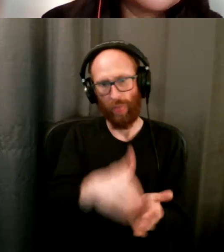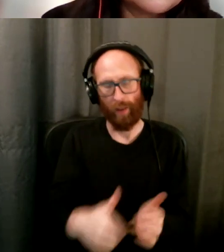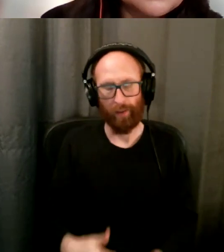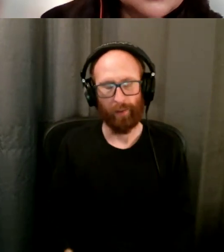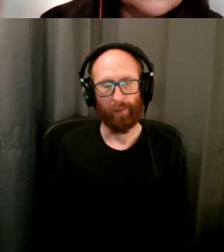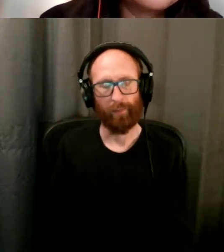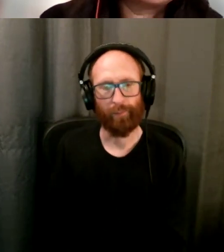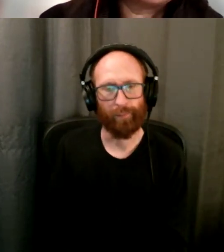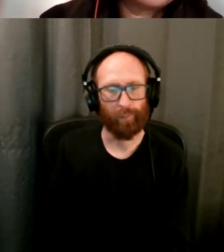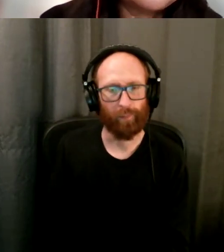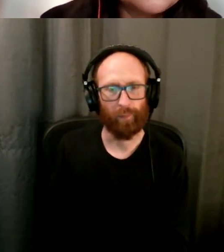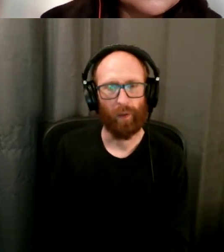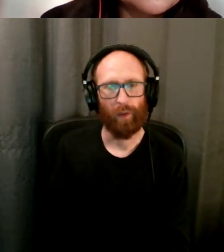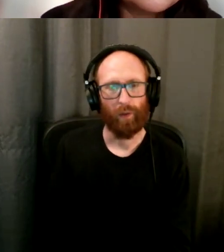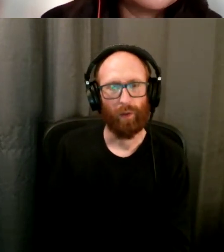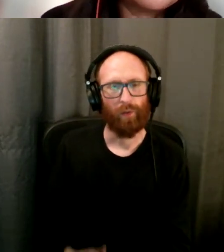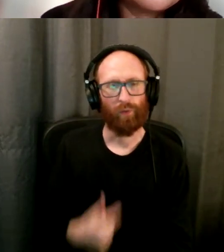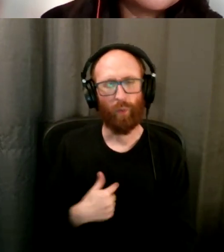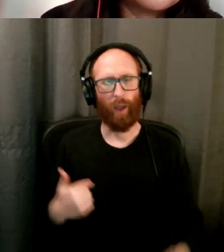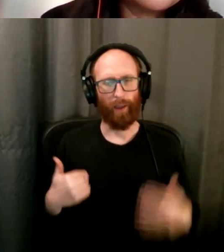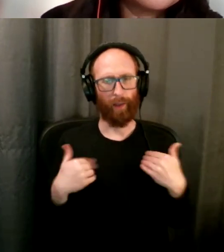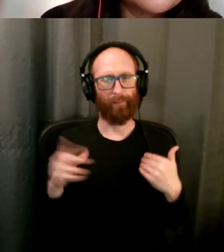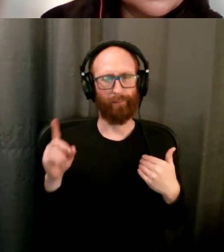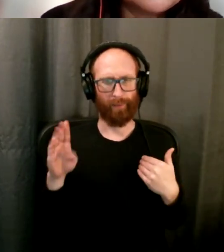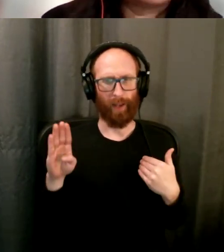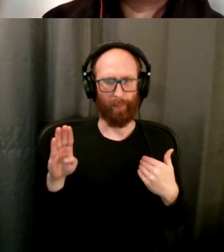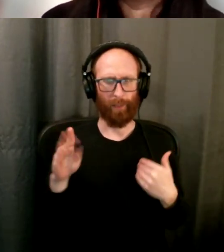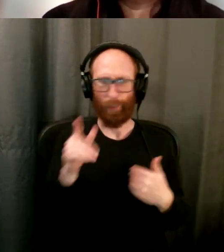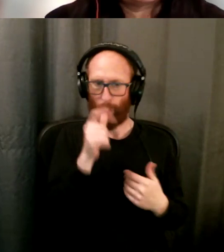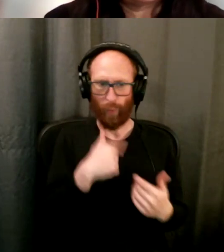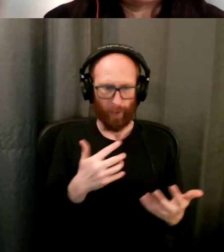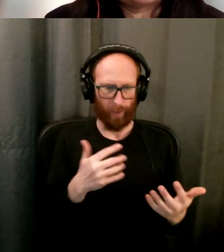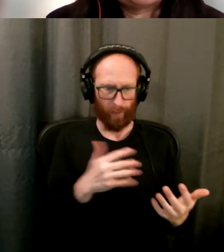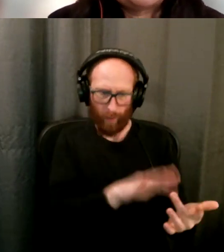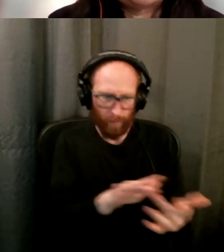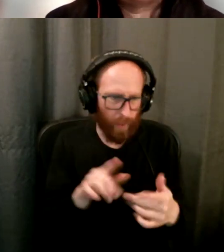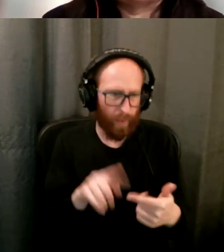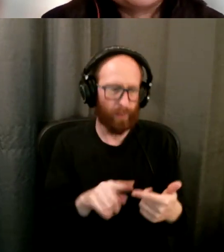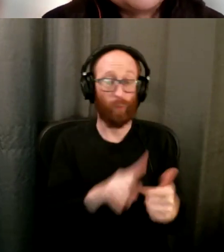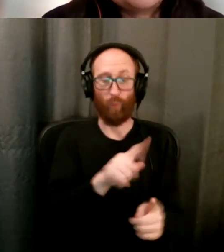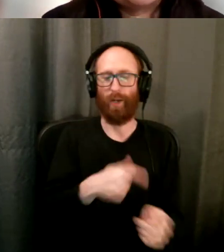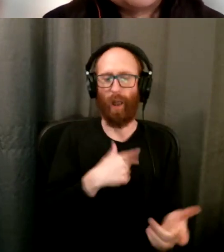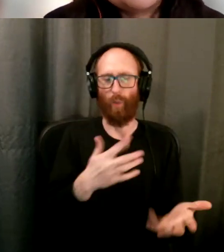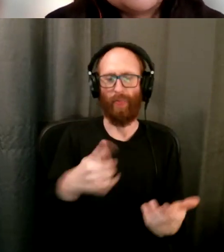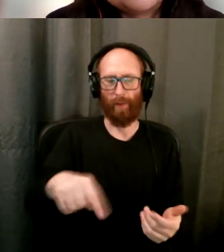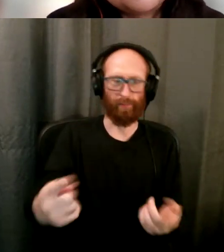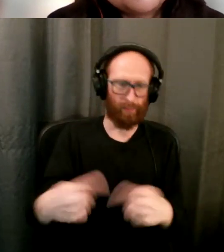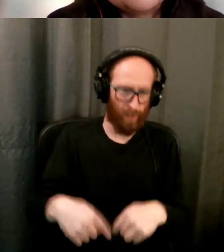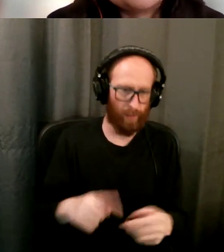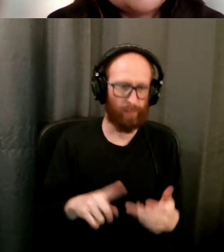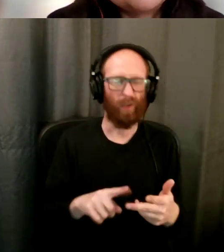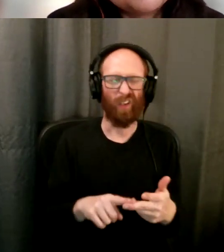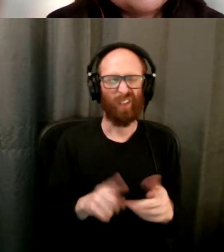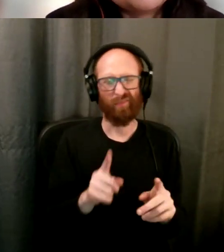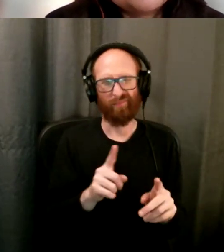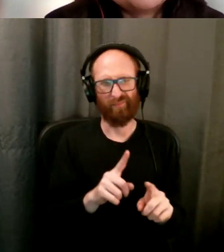a database, who to contact, when I usually wanted them, a variety of pieces of information